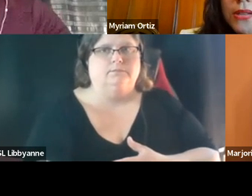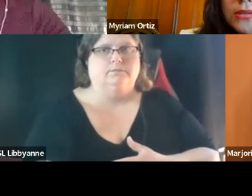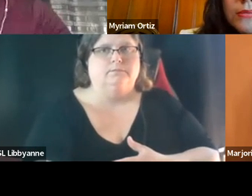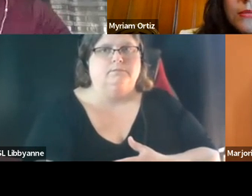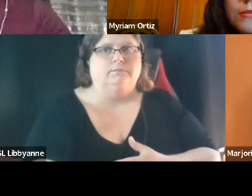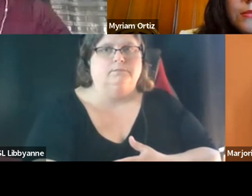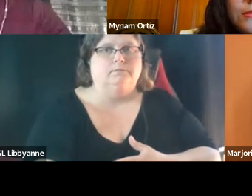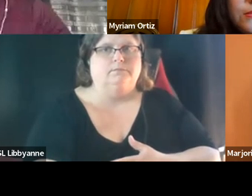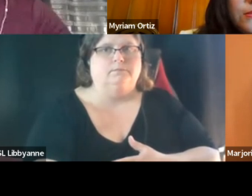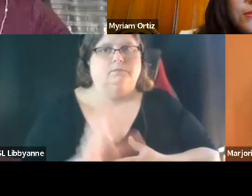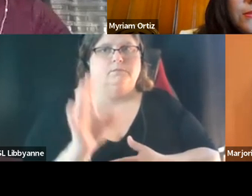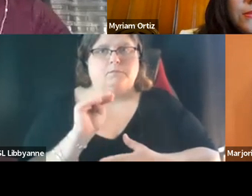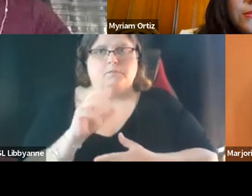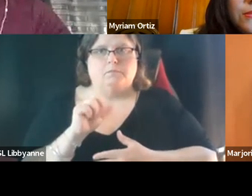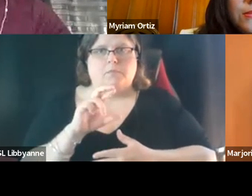Marjorie with us?